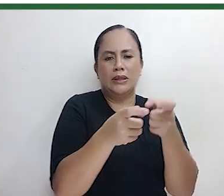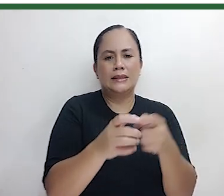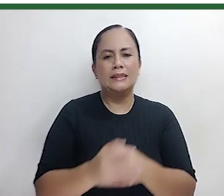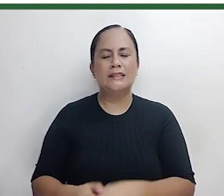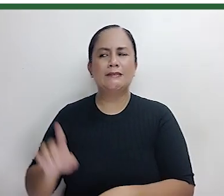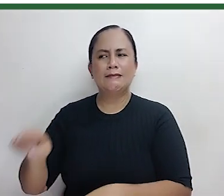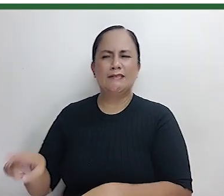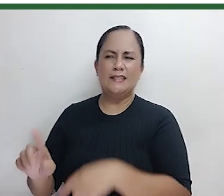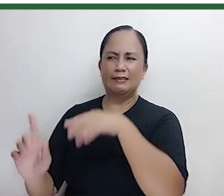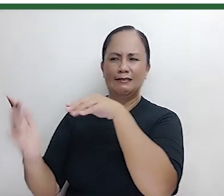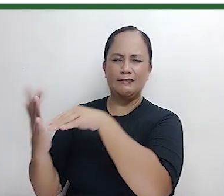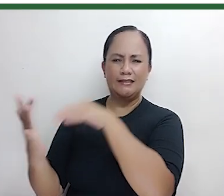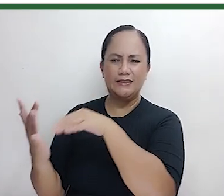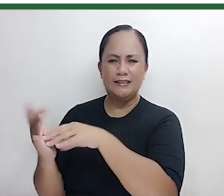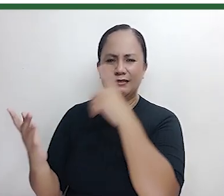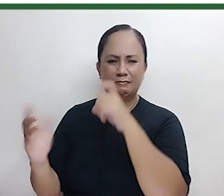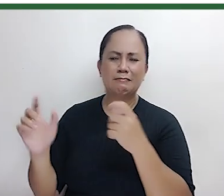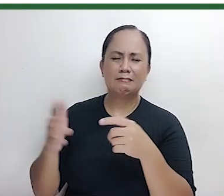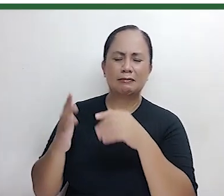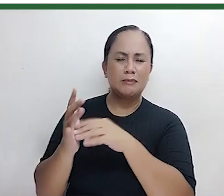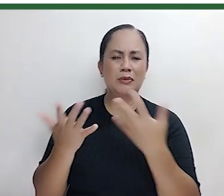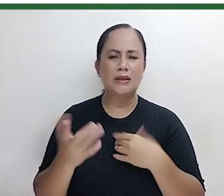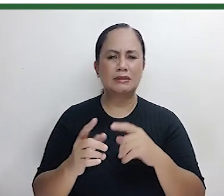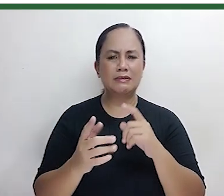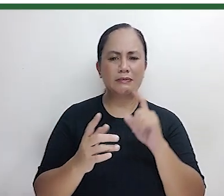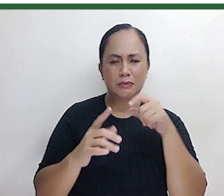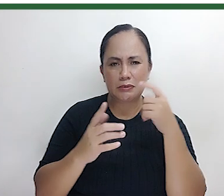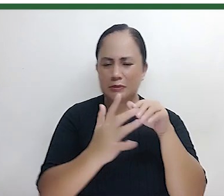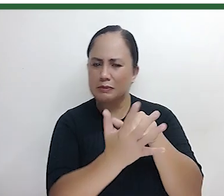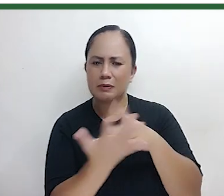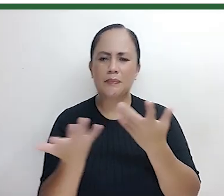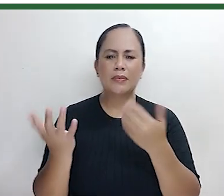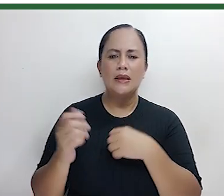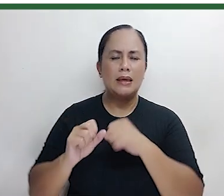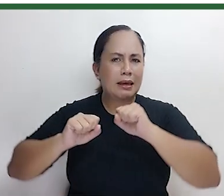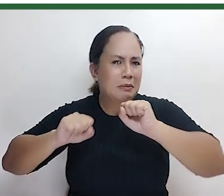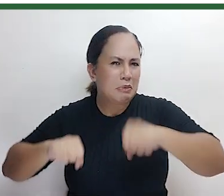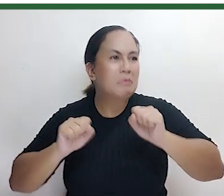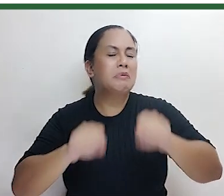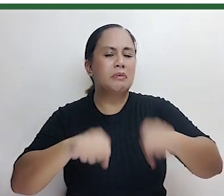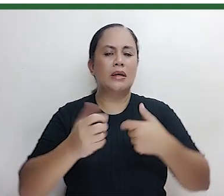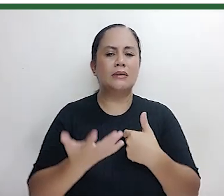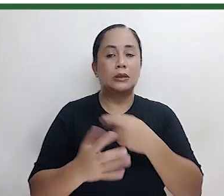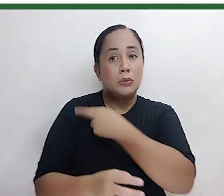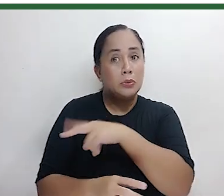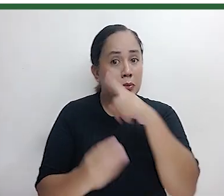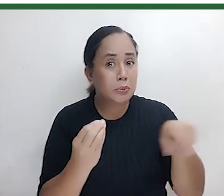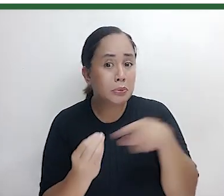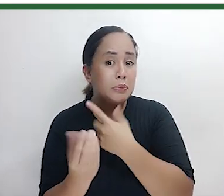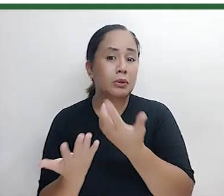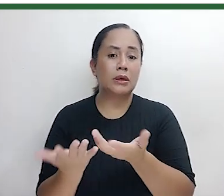Colonialism, homophobia, ageism, transphobia, sexism, ableism,